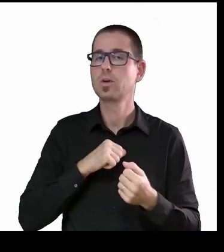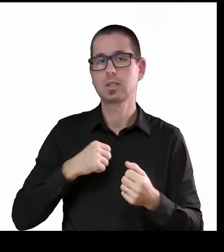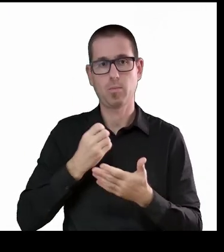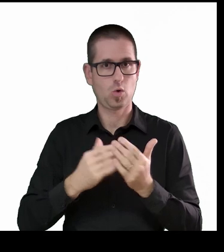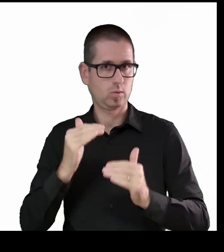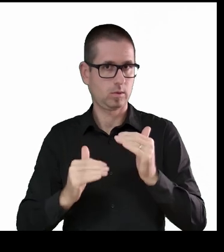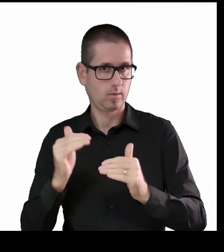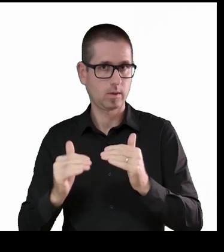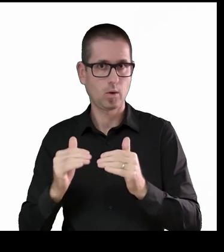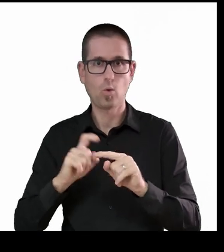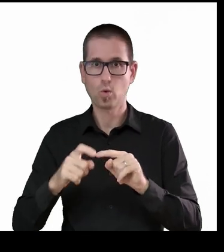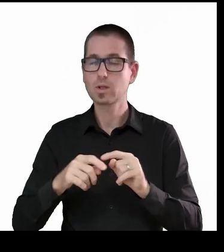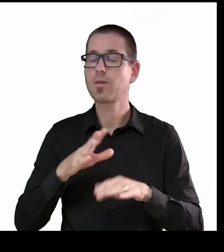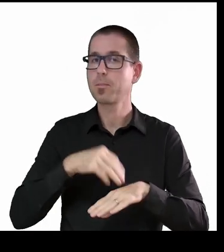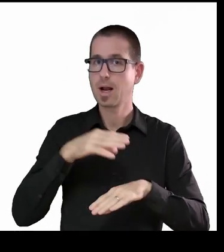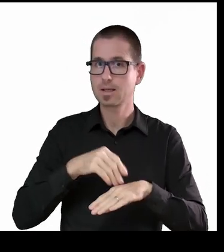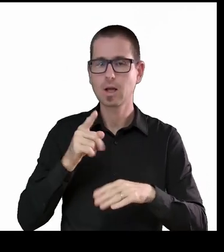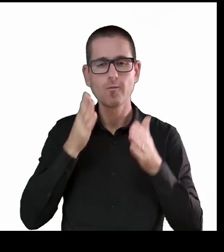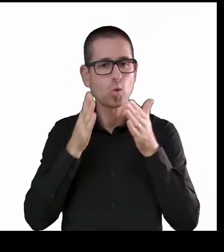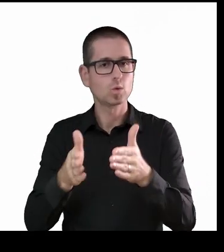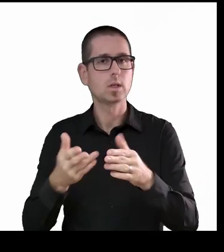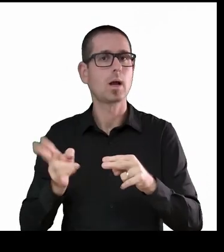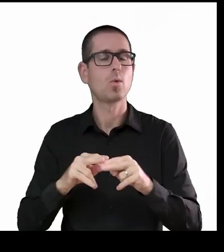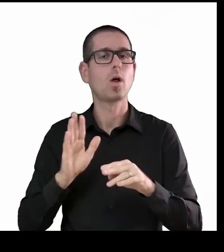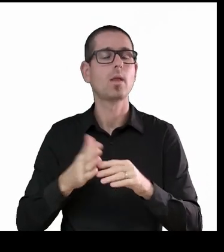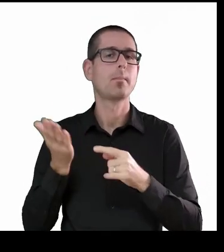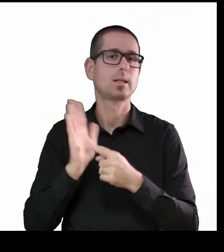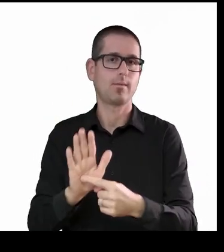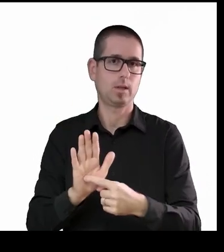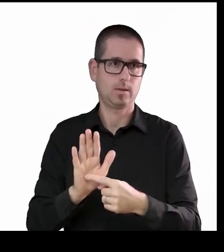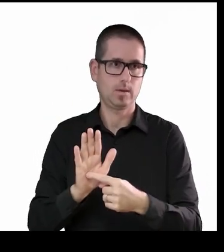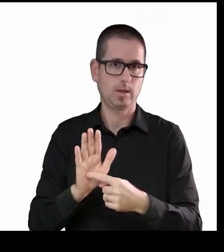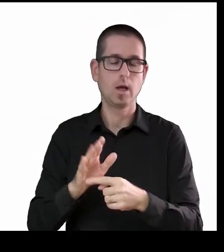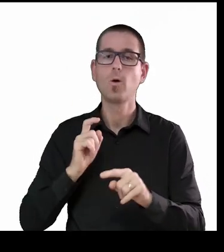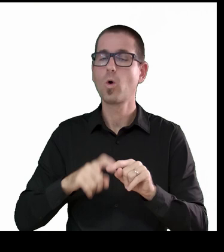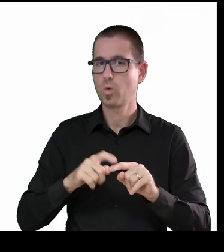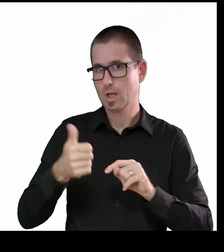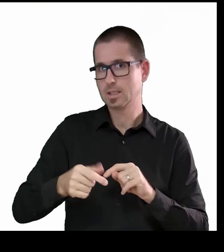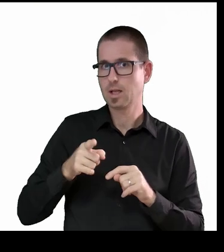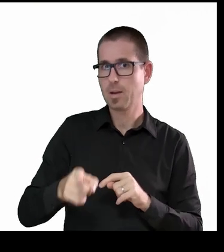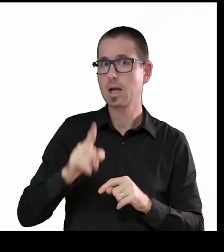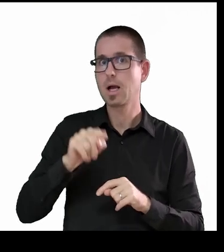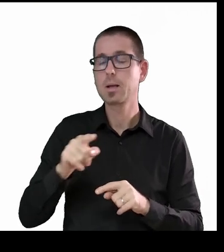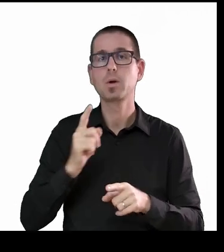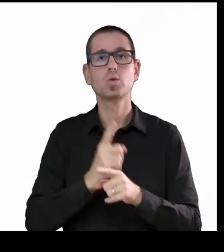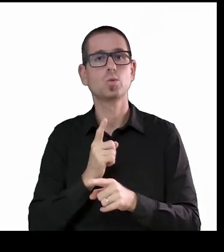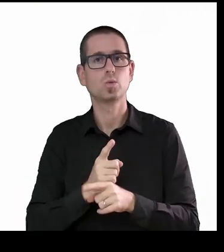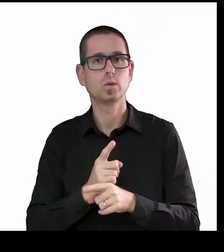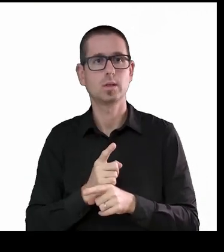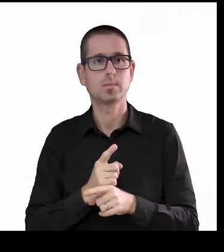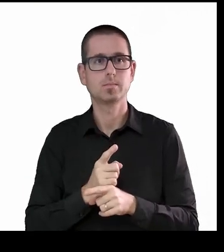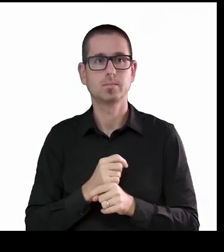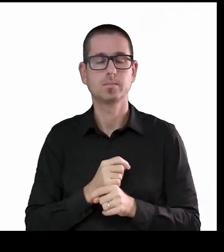in practice. Is focused on the introduction of the tool itself, and also after